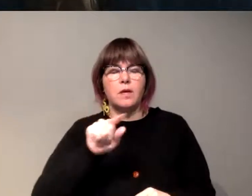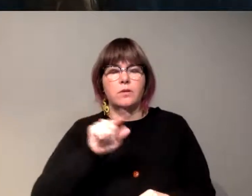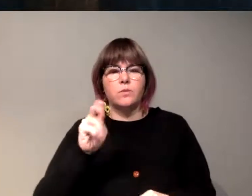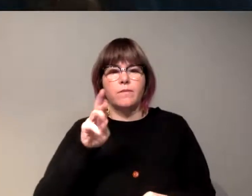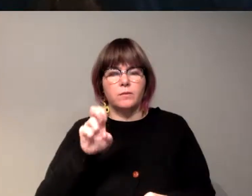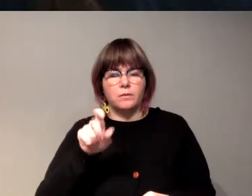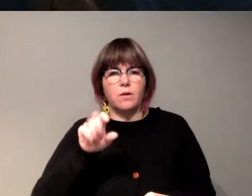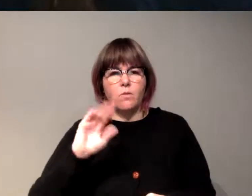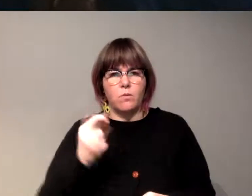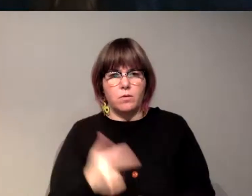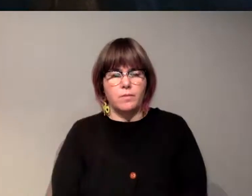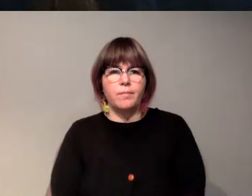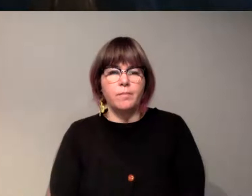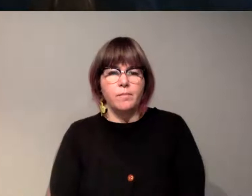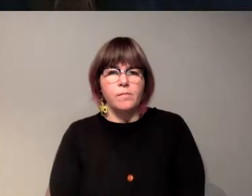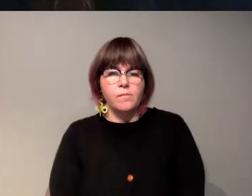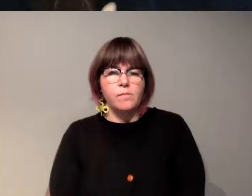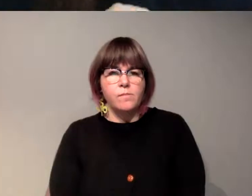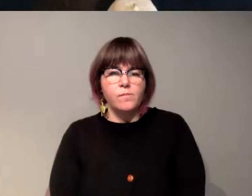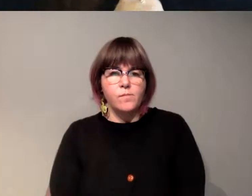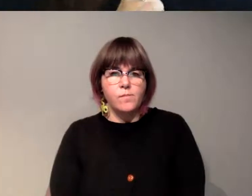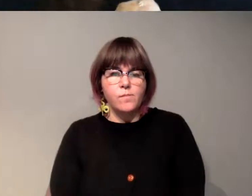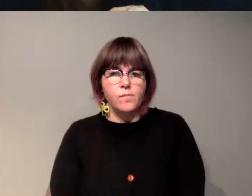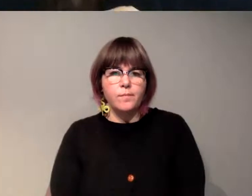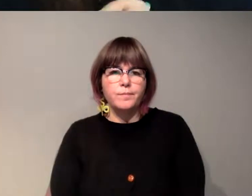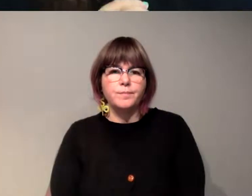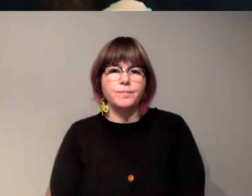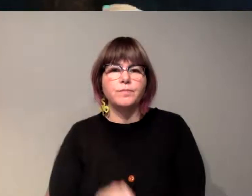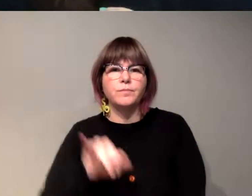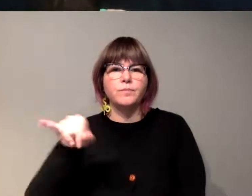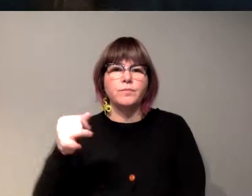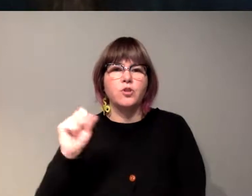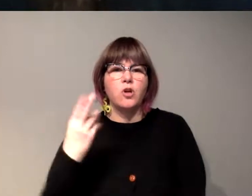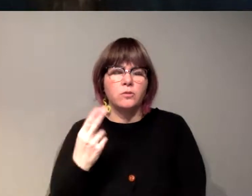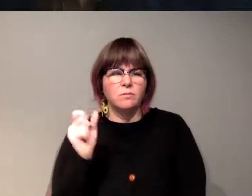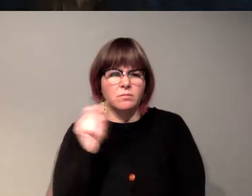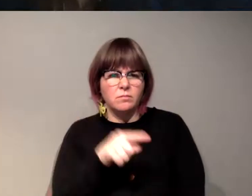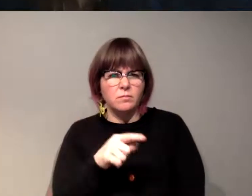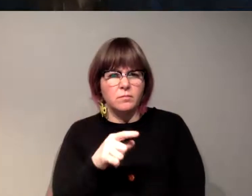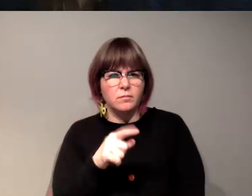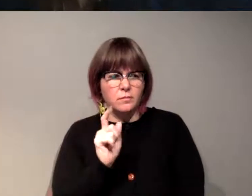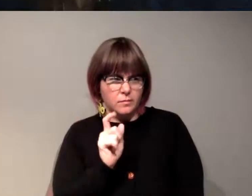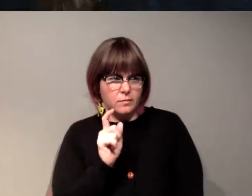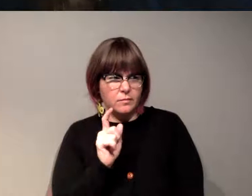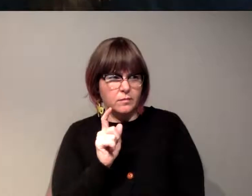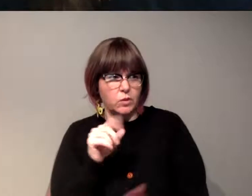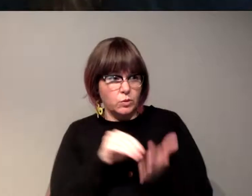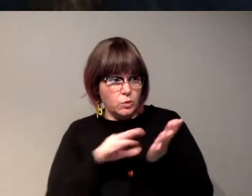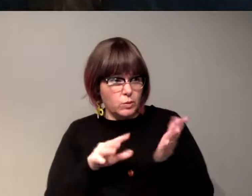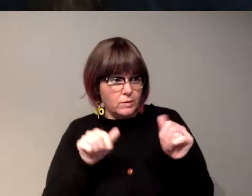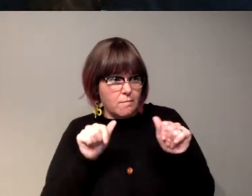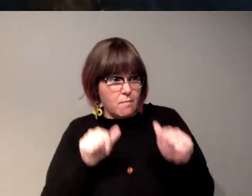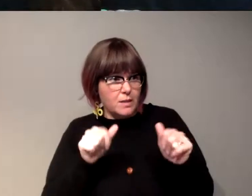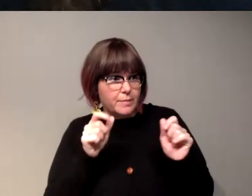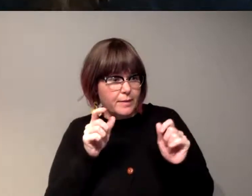classroom.zooniverse.org. Awesome. Thank you. We've got a question from Josh next. How concerned should I be about students possibly